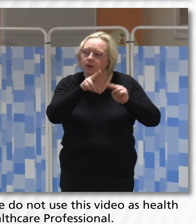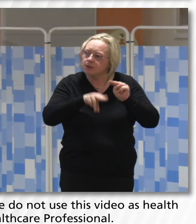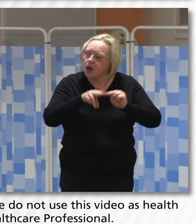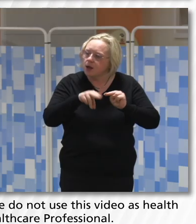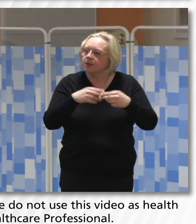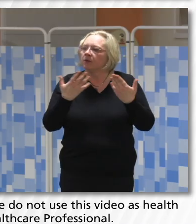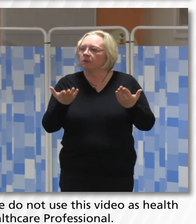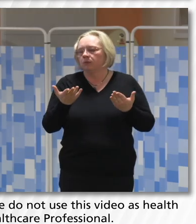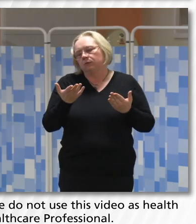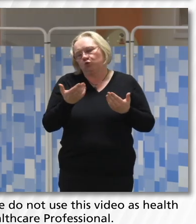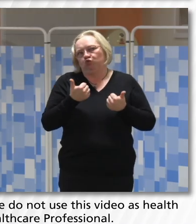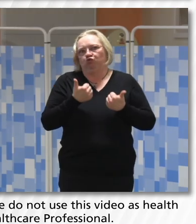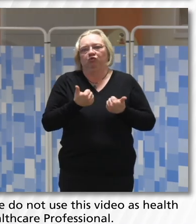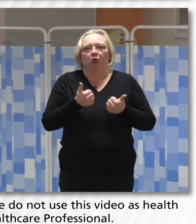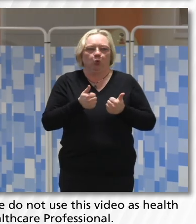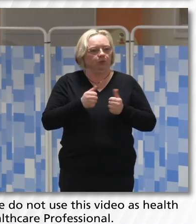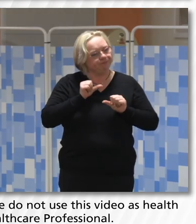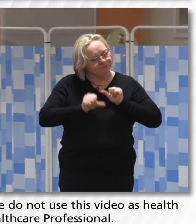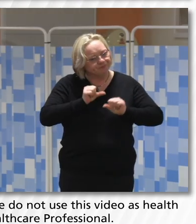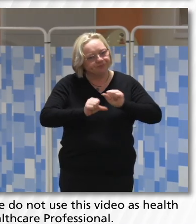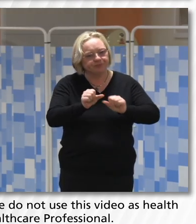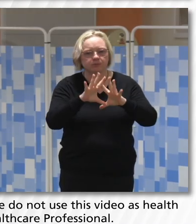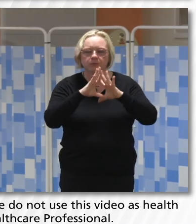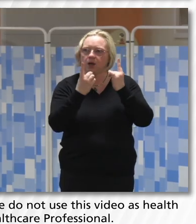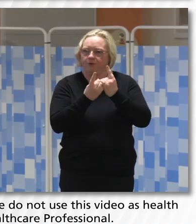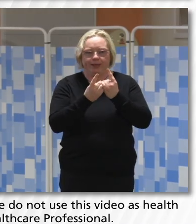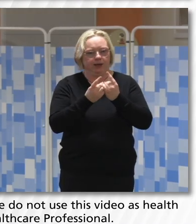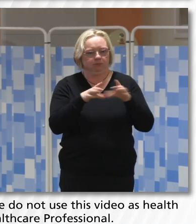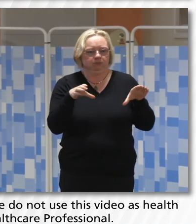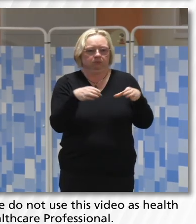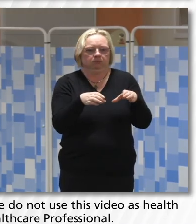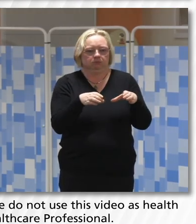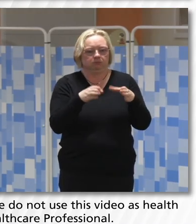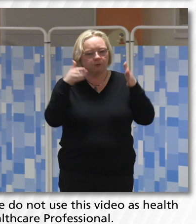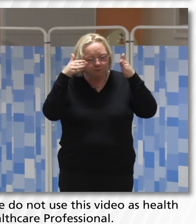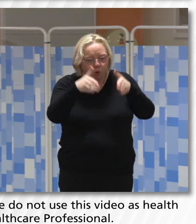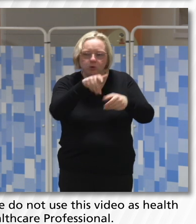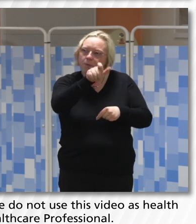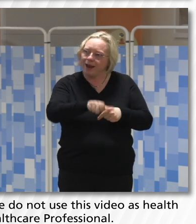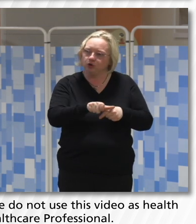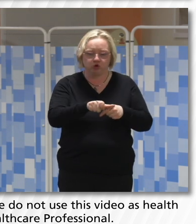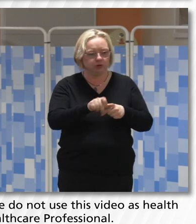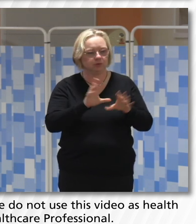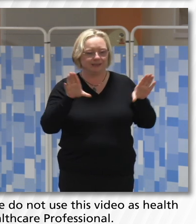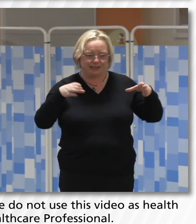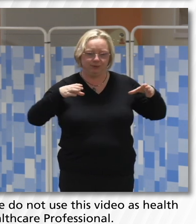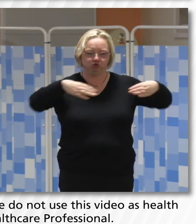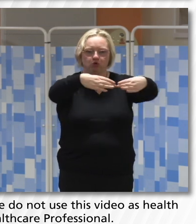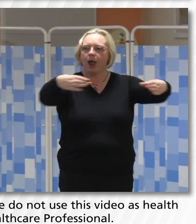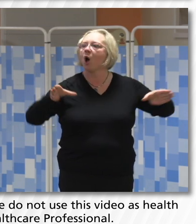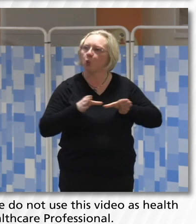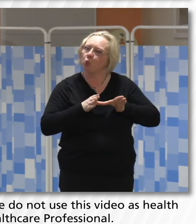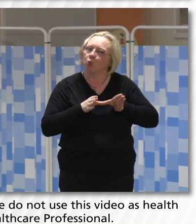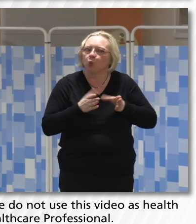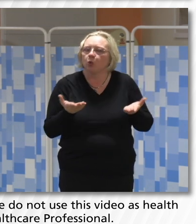really been beneficial and it's really streamlined our consultations. Again, we ensure that we signpost if we're starting any new